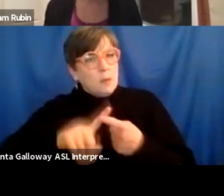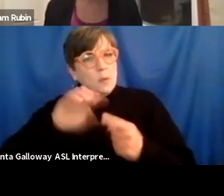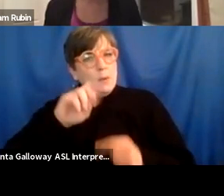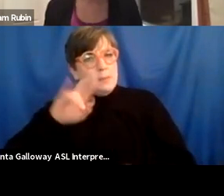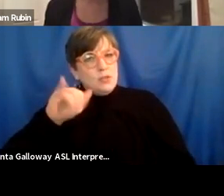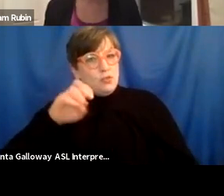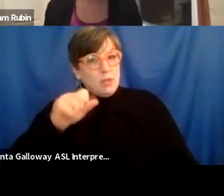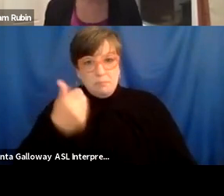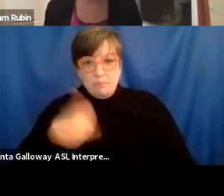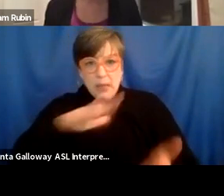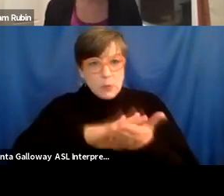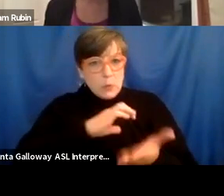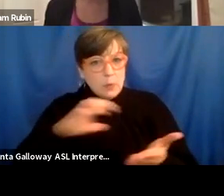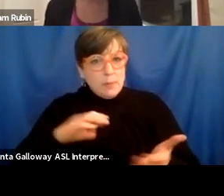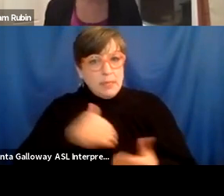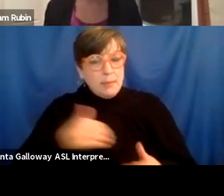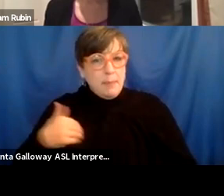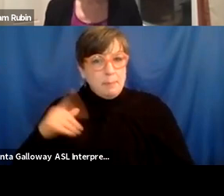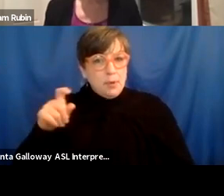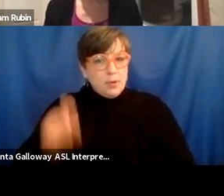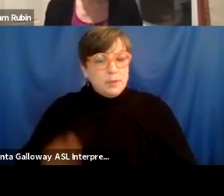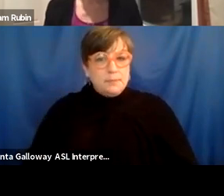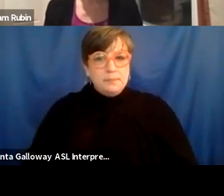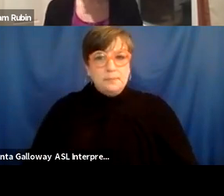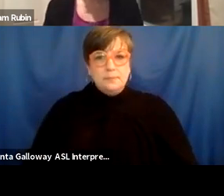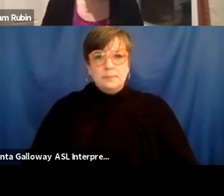first round? No, thank you.